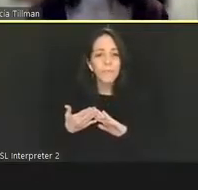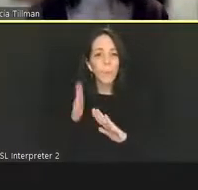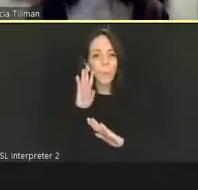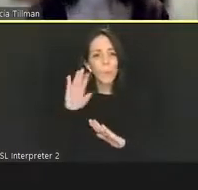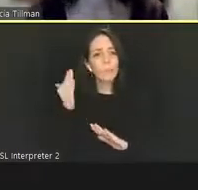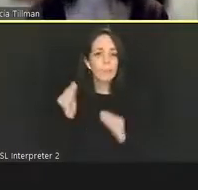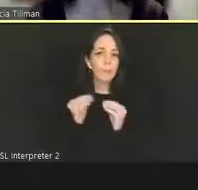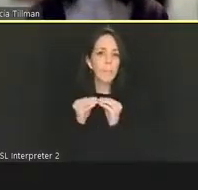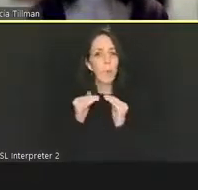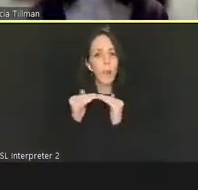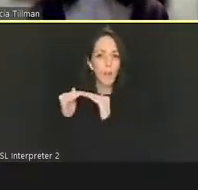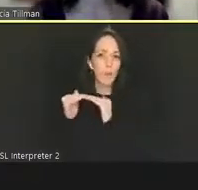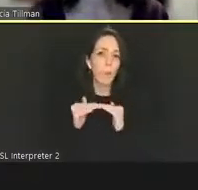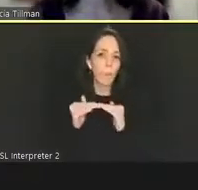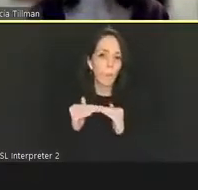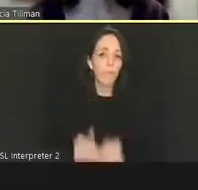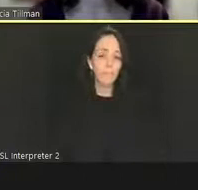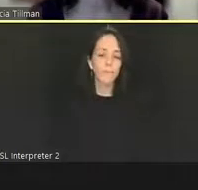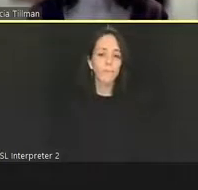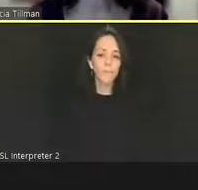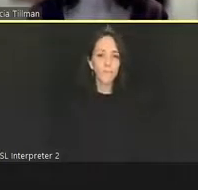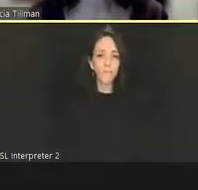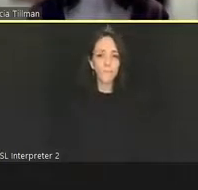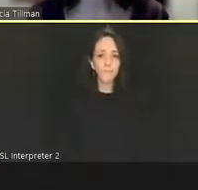equitable. Next slide.